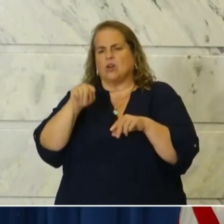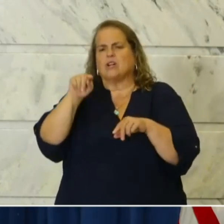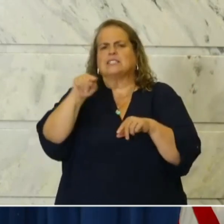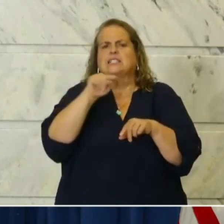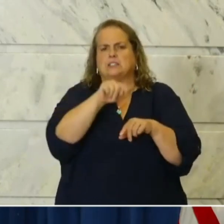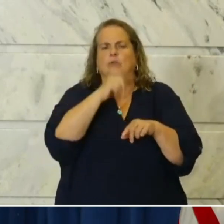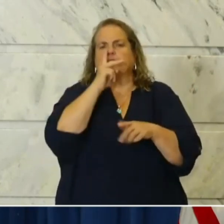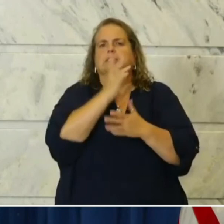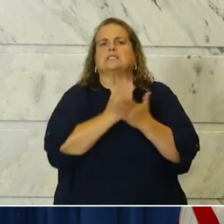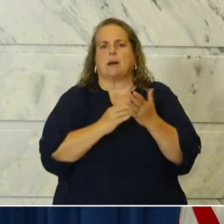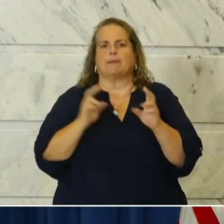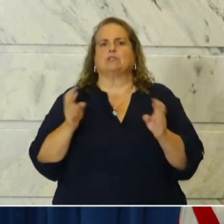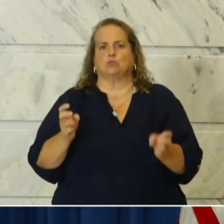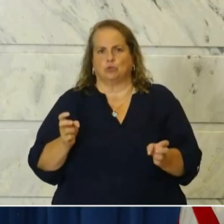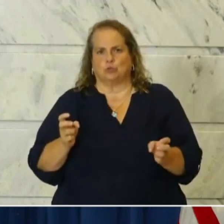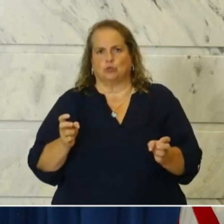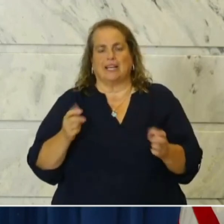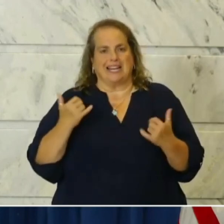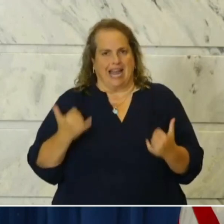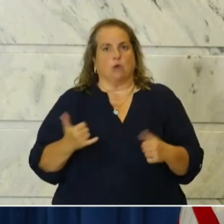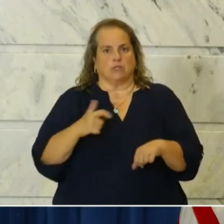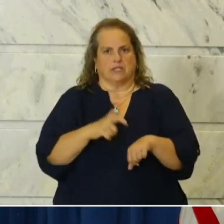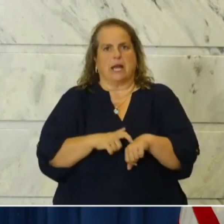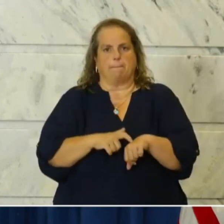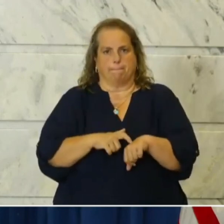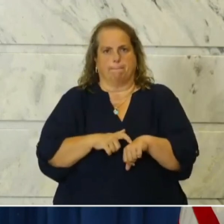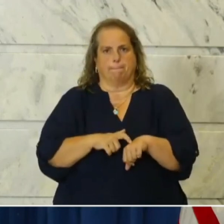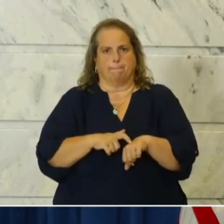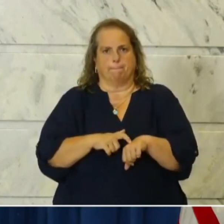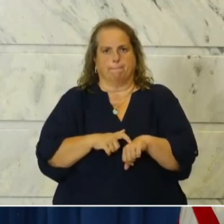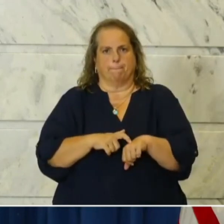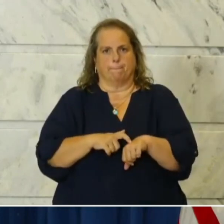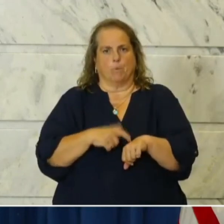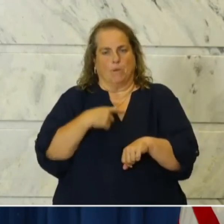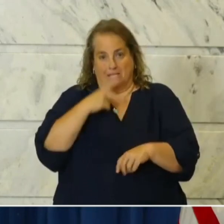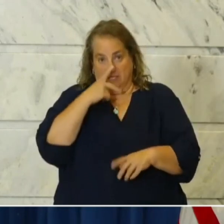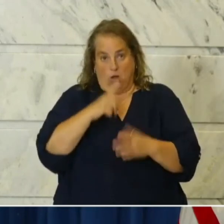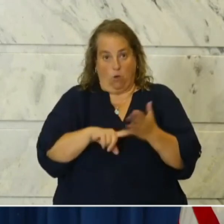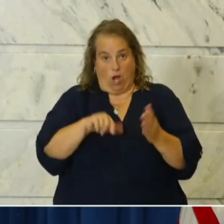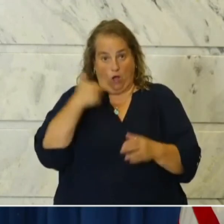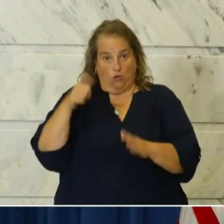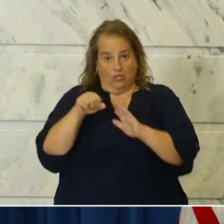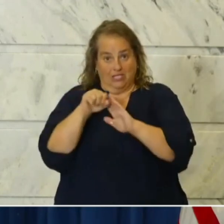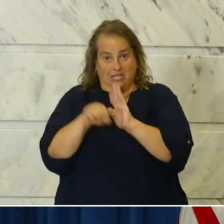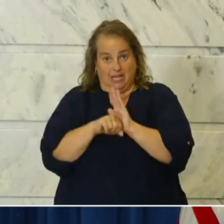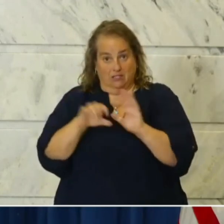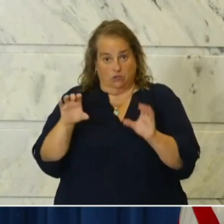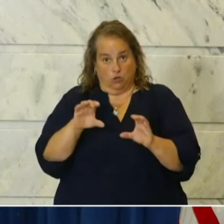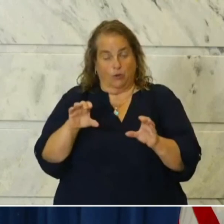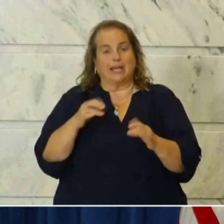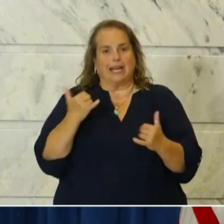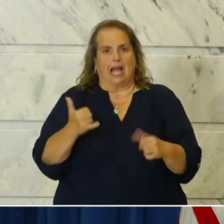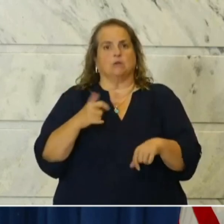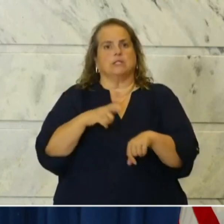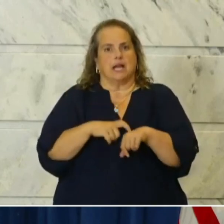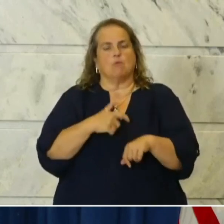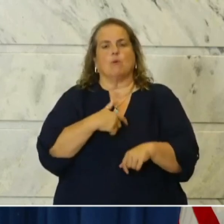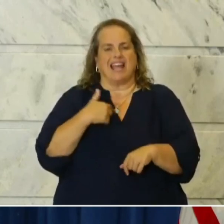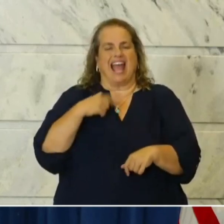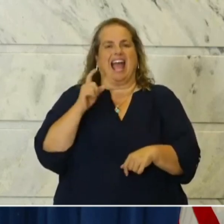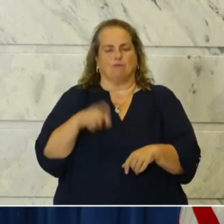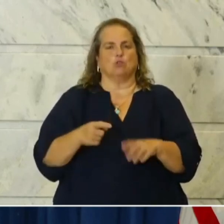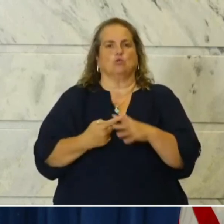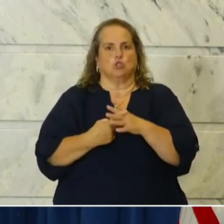here and there. Now's the time. We've seen what other states have gone through. Now's the time where we